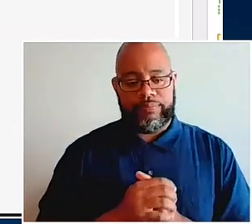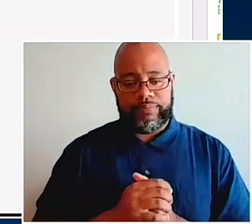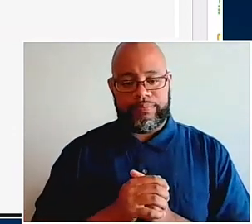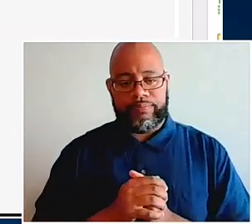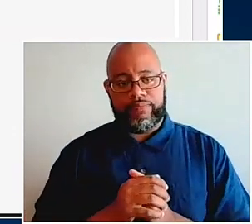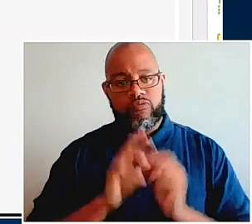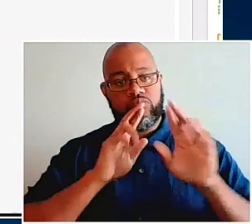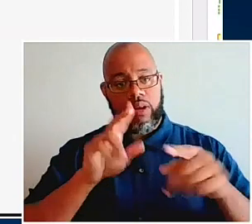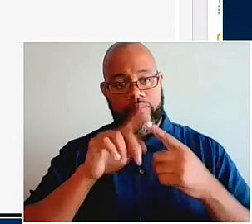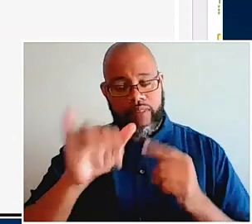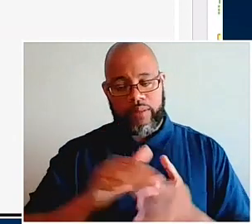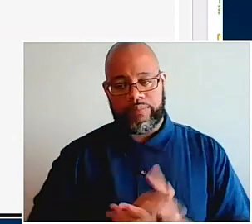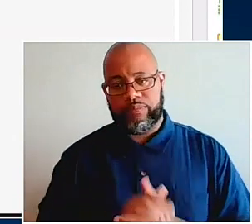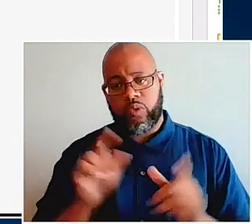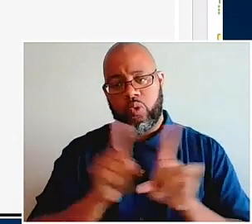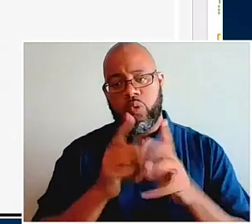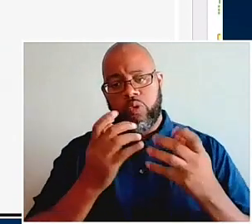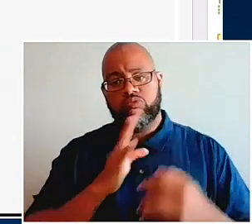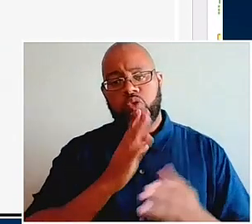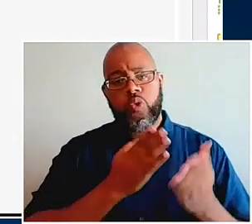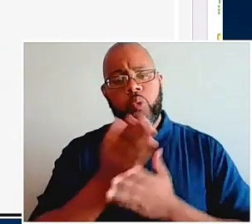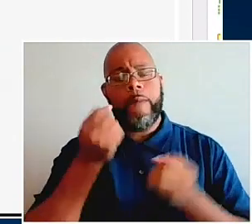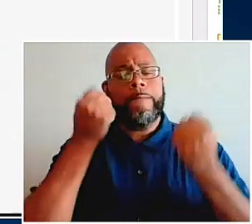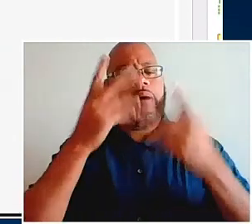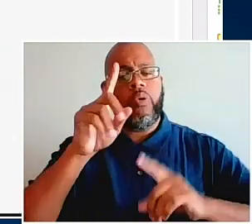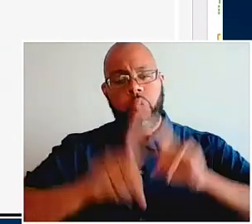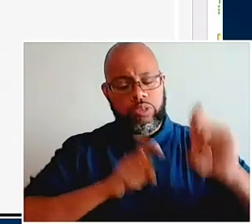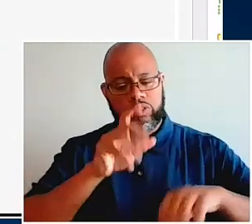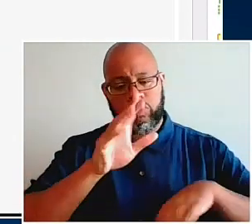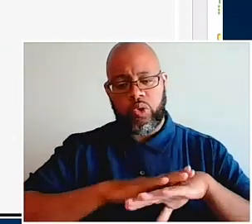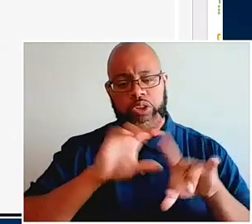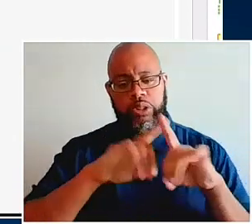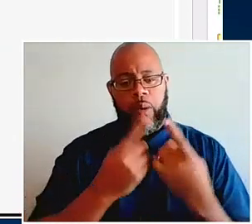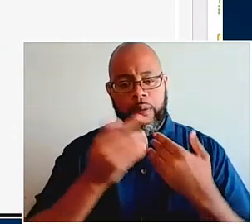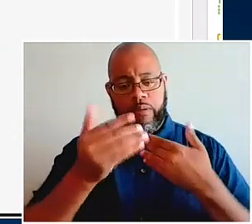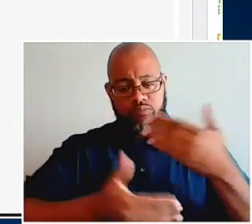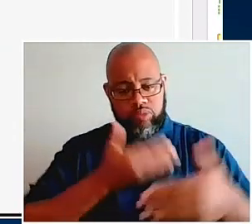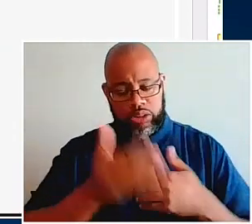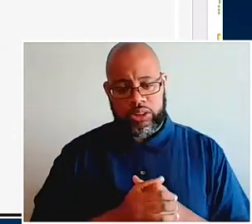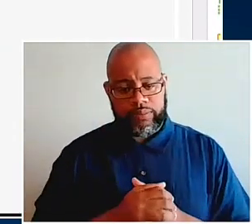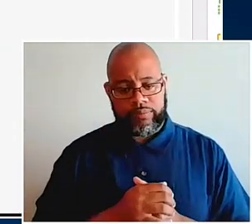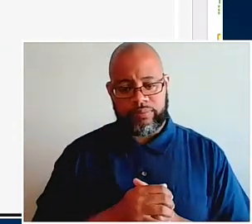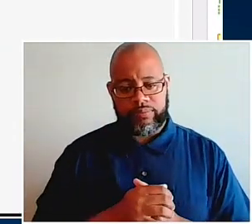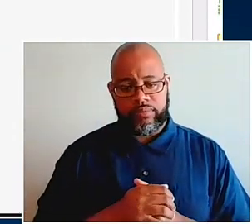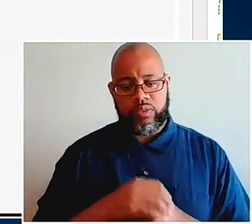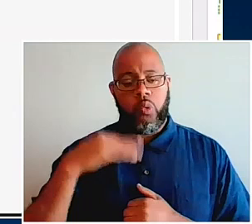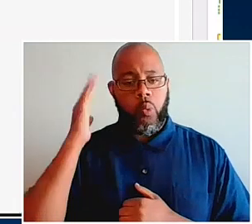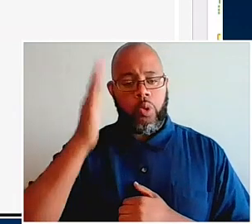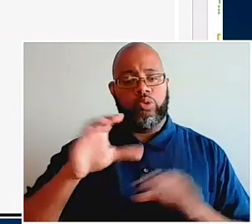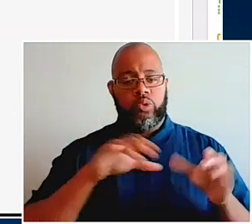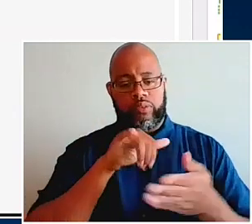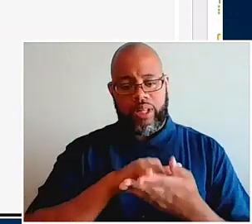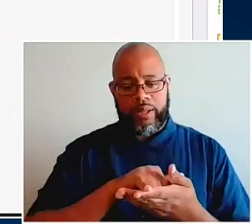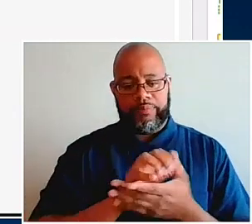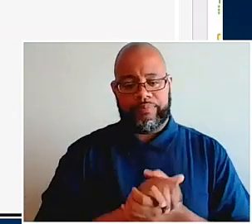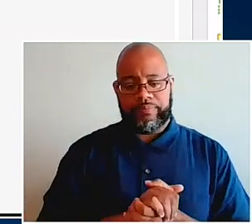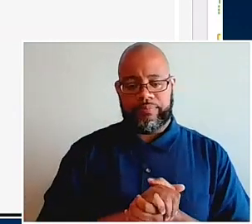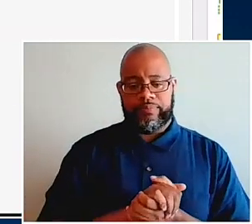responses to. We also wanted to talk through a number of questions on the department's process and overpayments, and we will be doing that